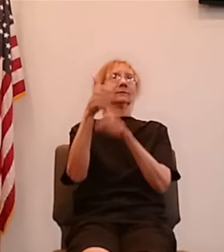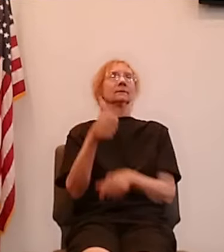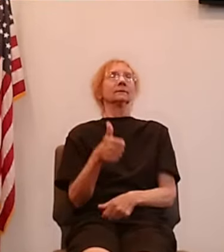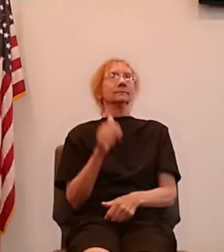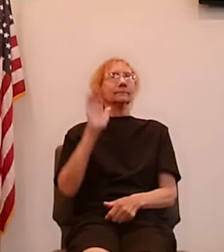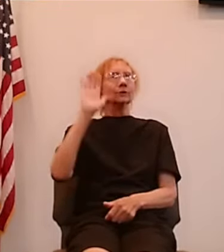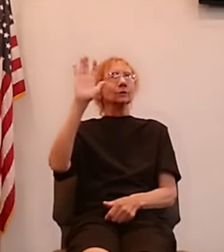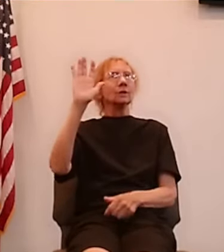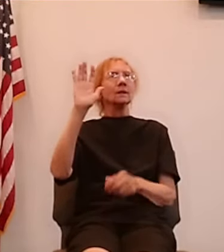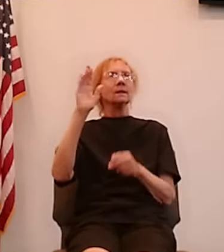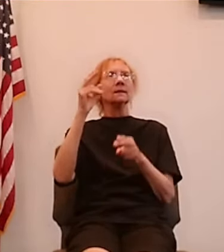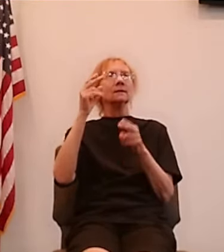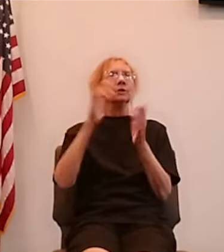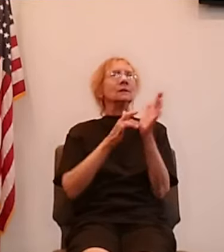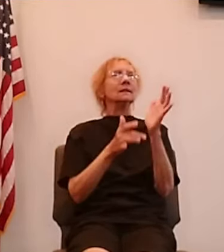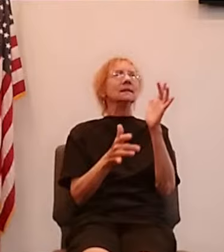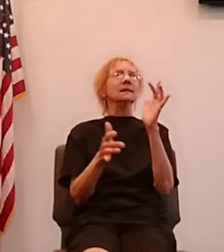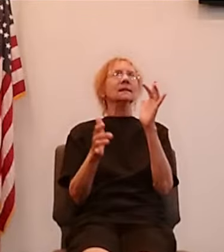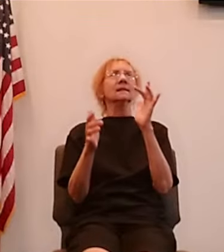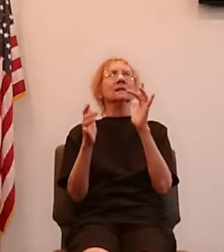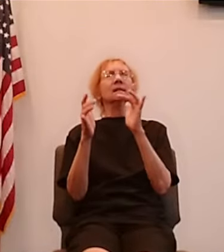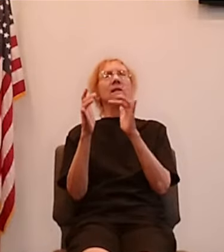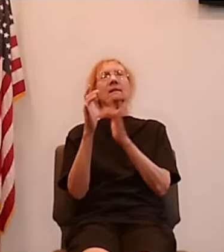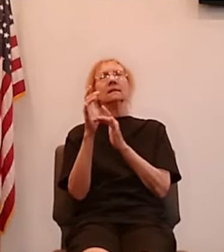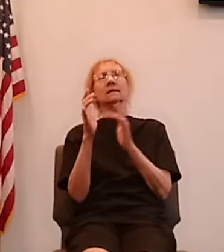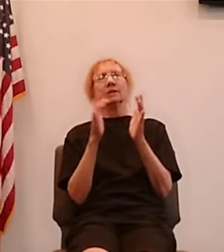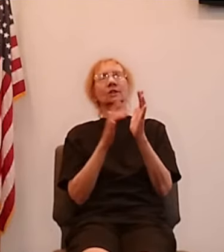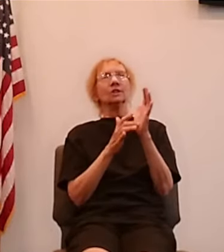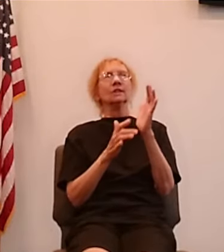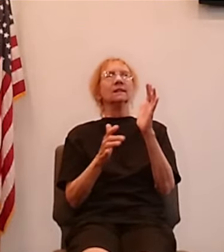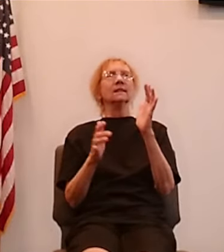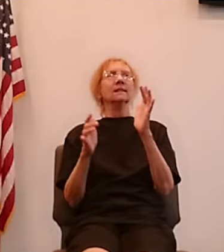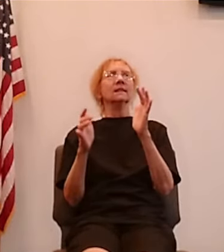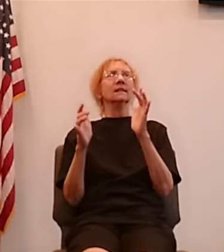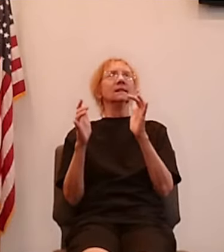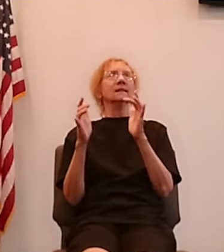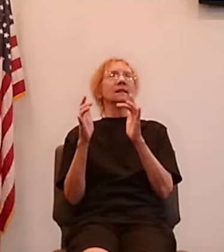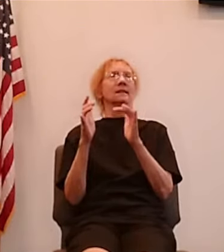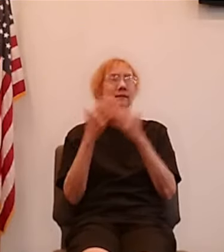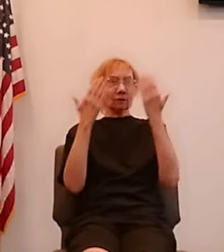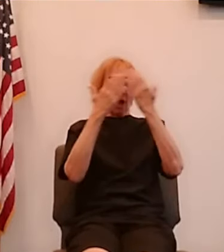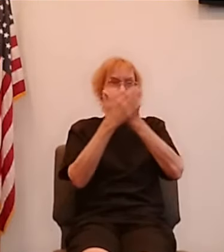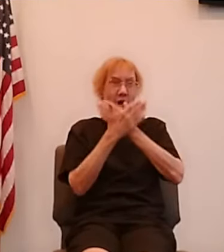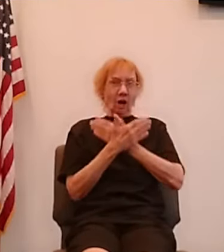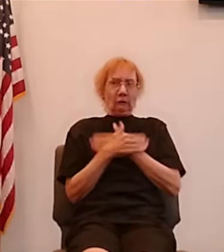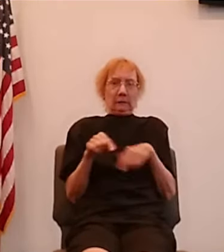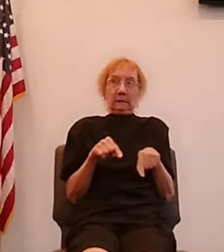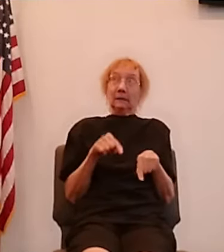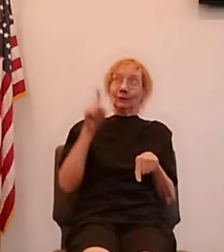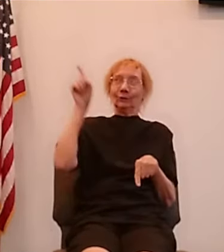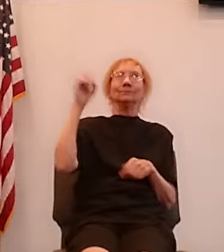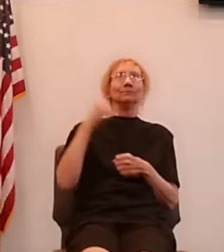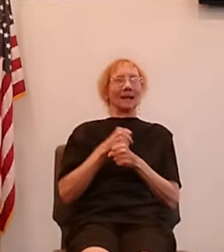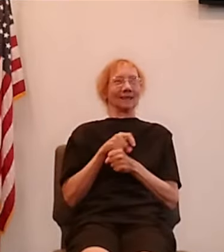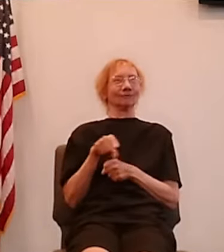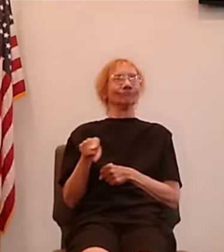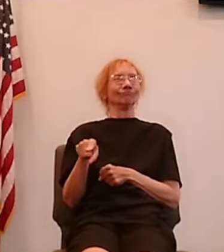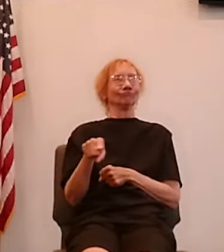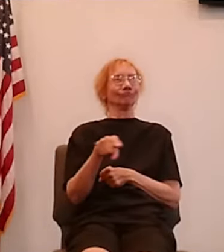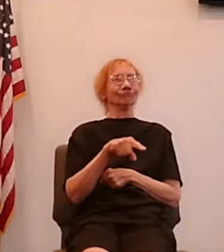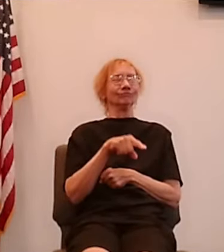overcome. Jesus, Jesus, you make the darkness tremble.